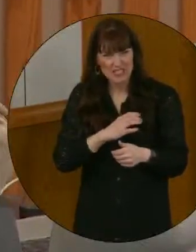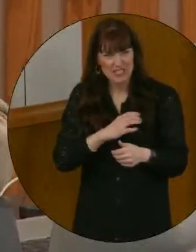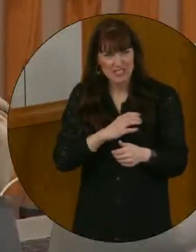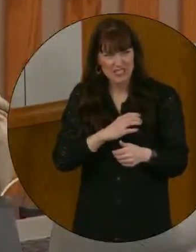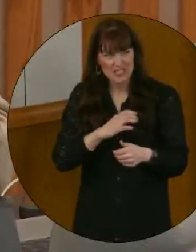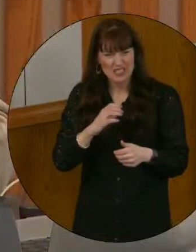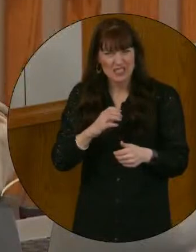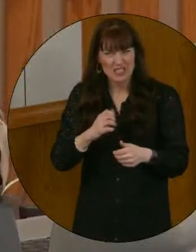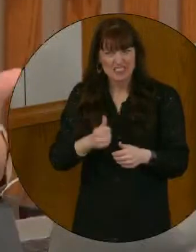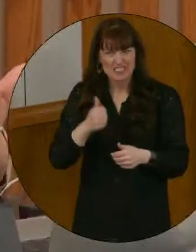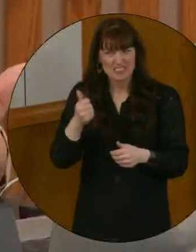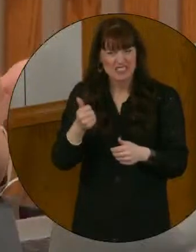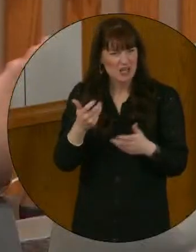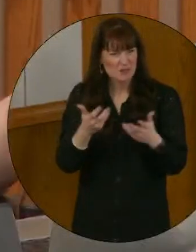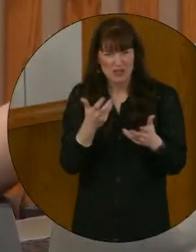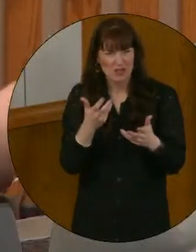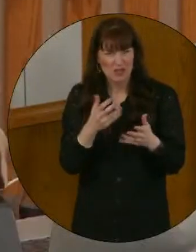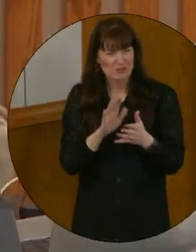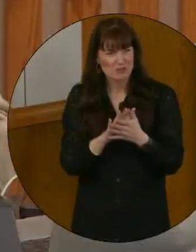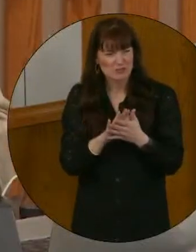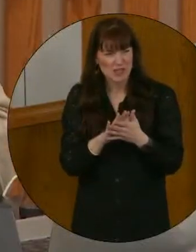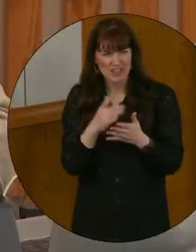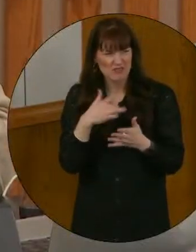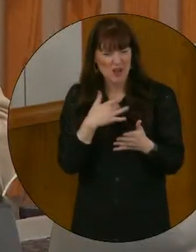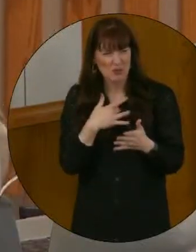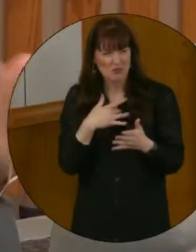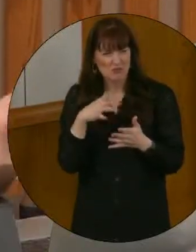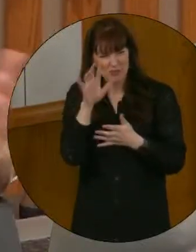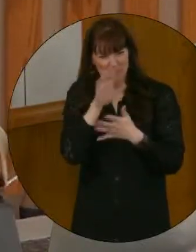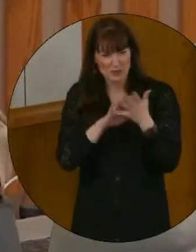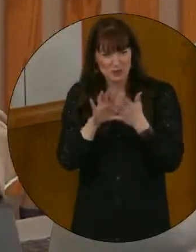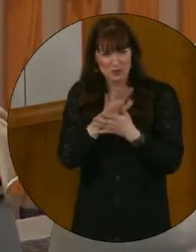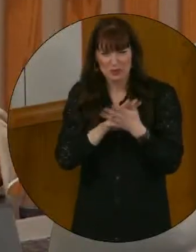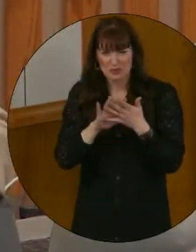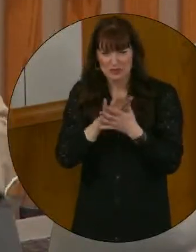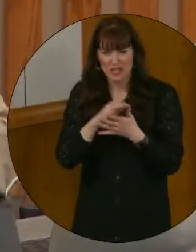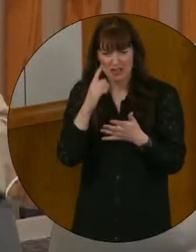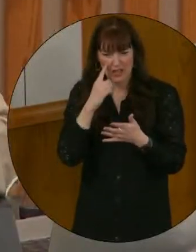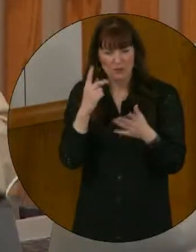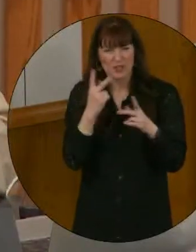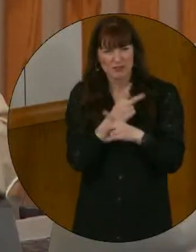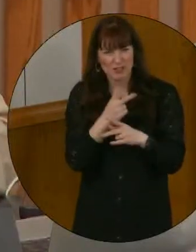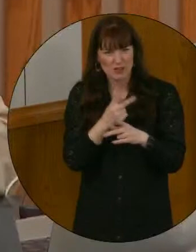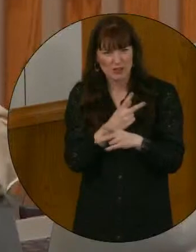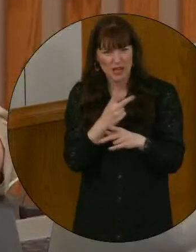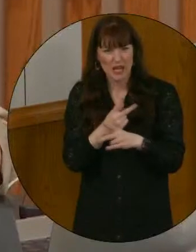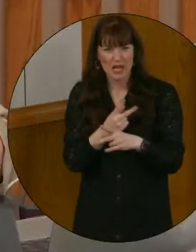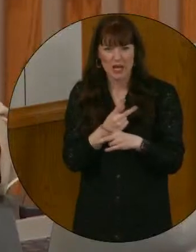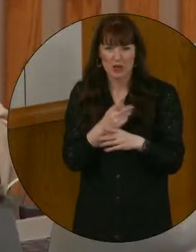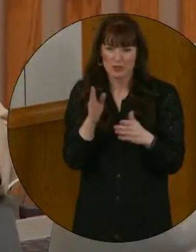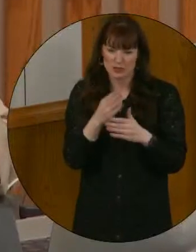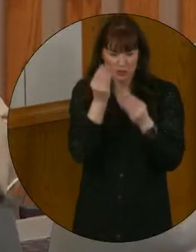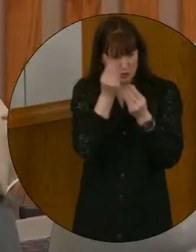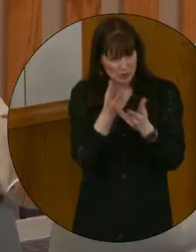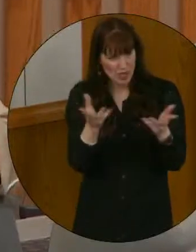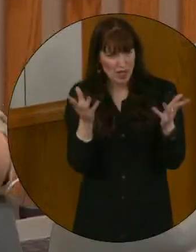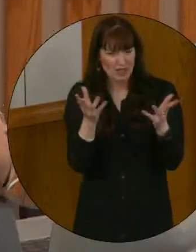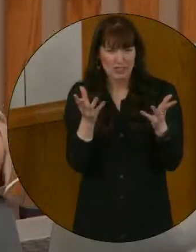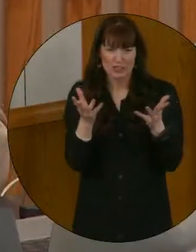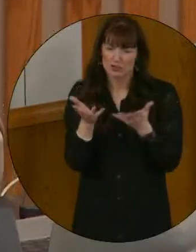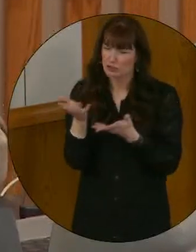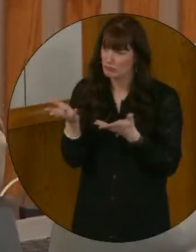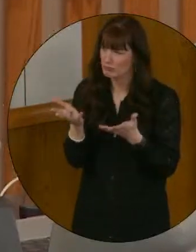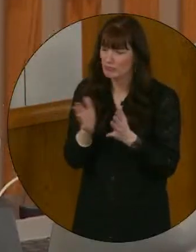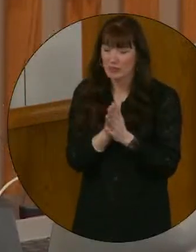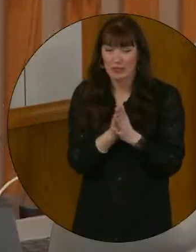just a lot of terminology and knowledge, and I was hoping that we could ground ourselves in shared knowledge, and